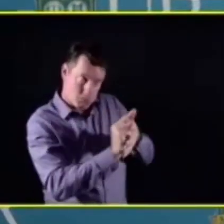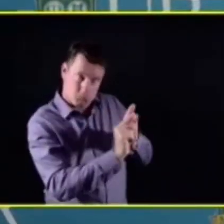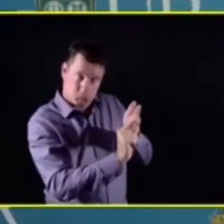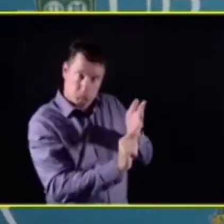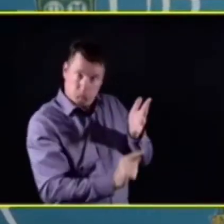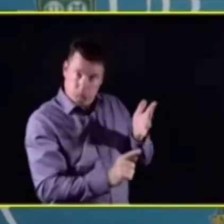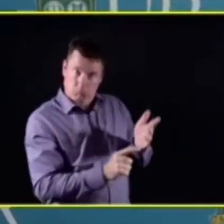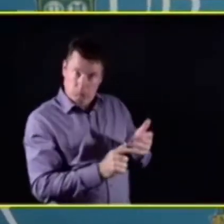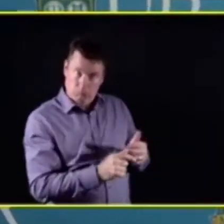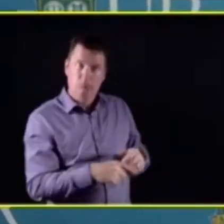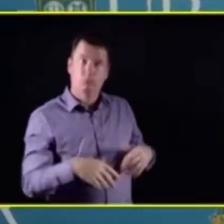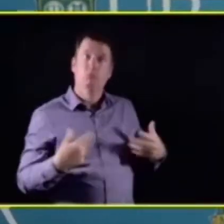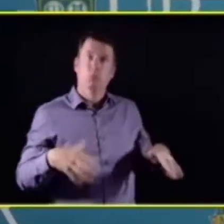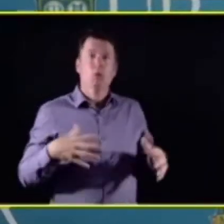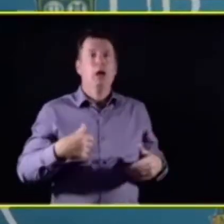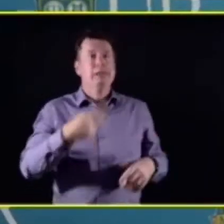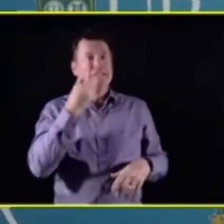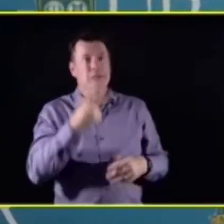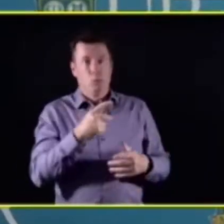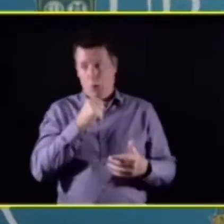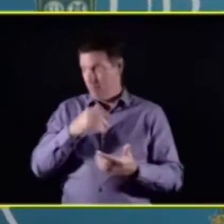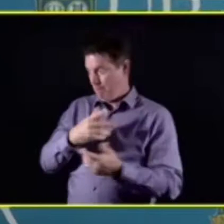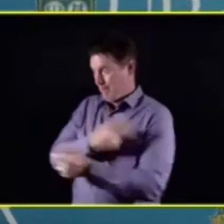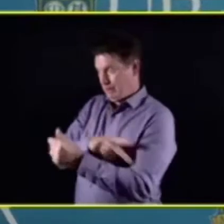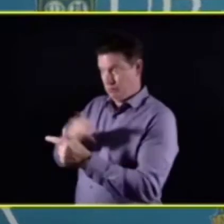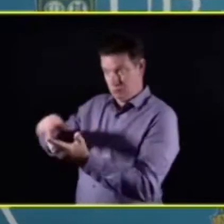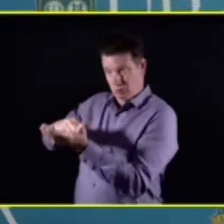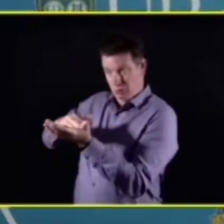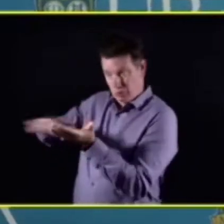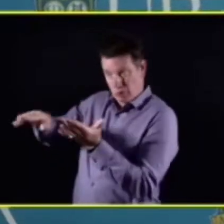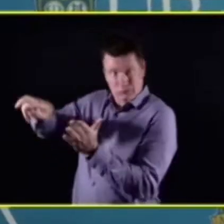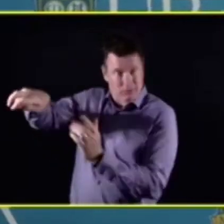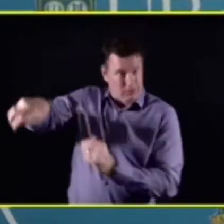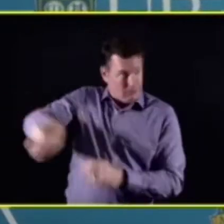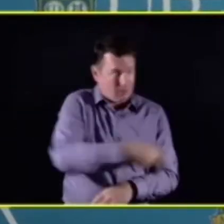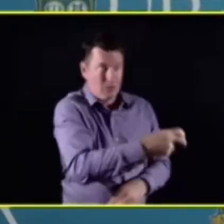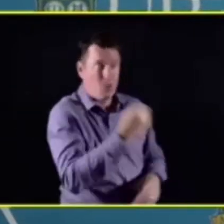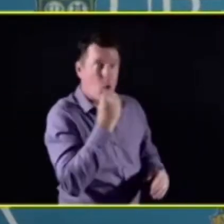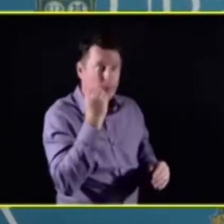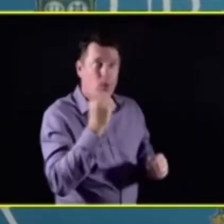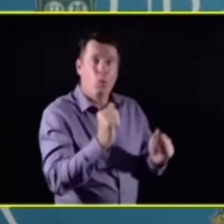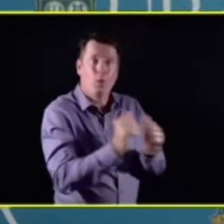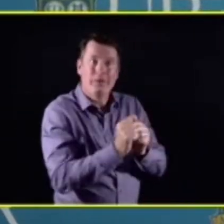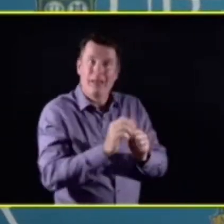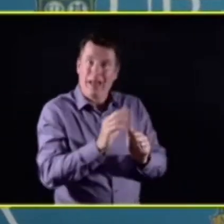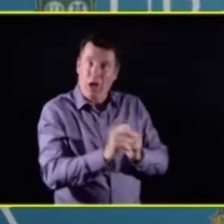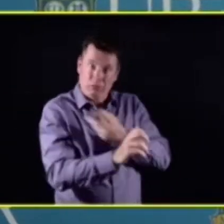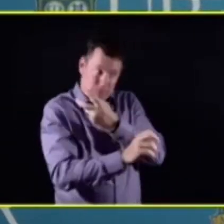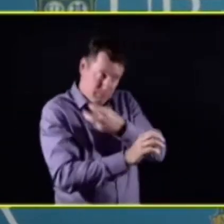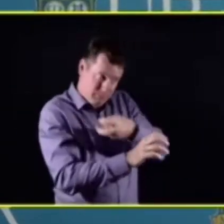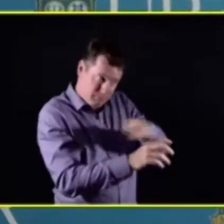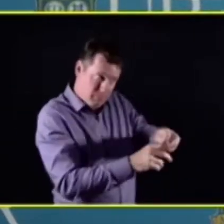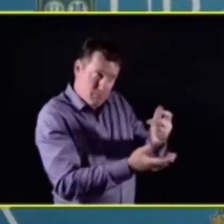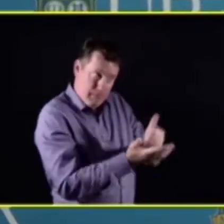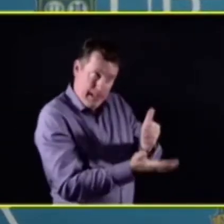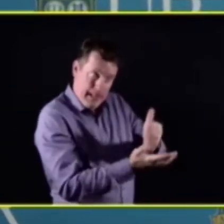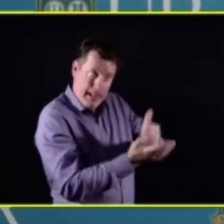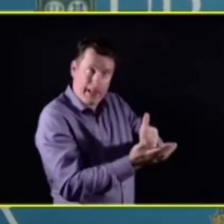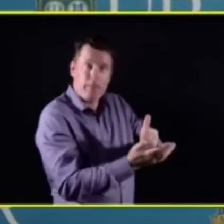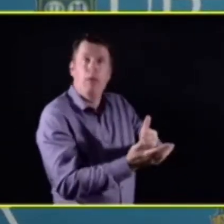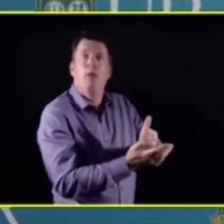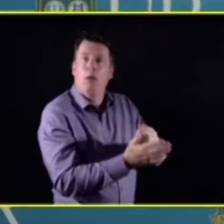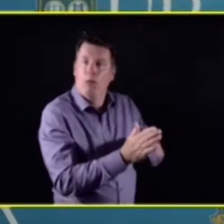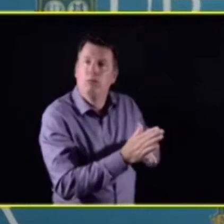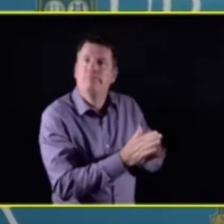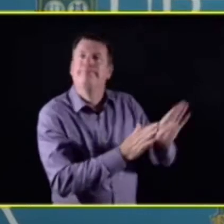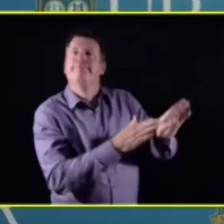are coming out of the hospital come home, continue to get assistance and intervention until they're fully